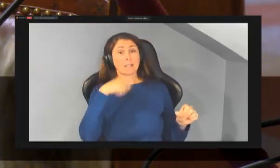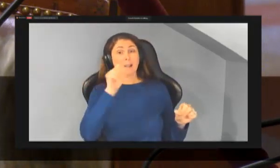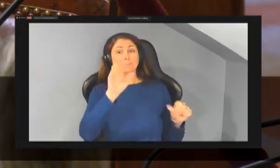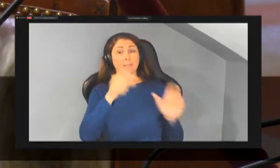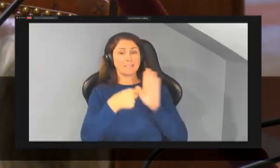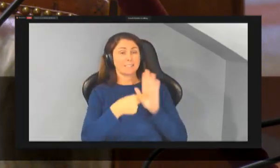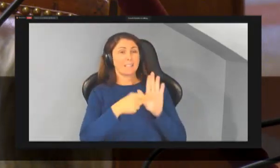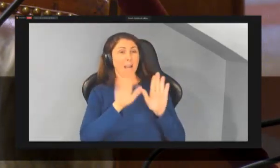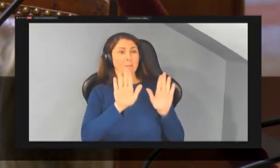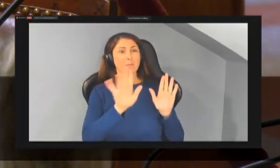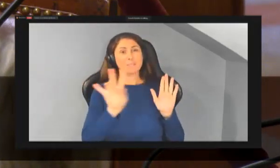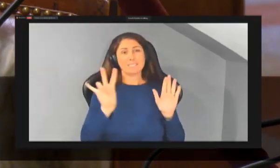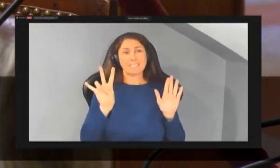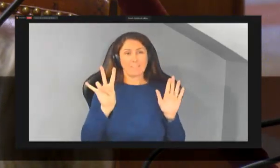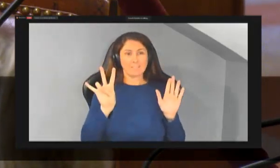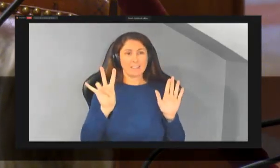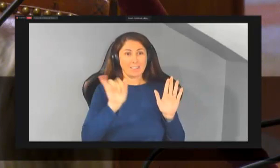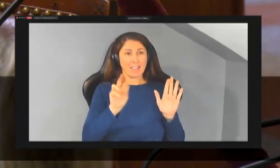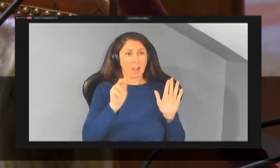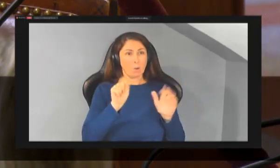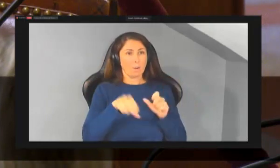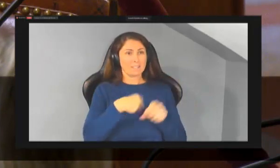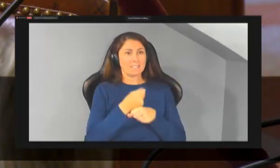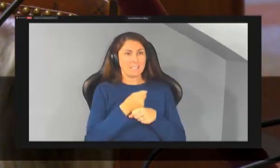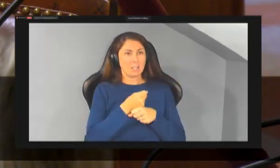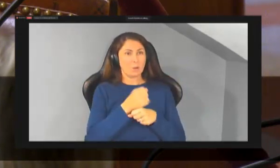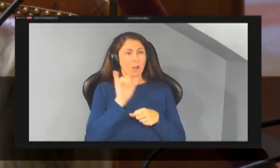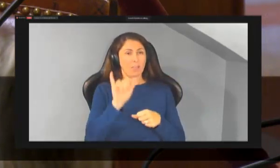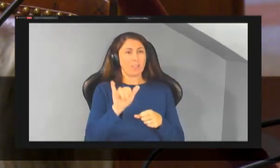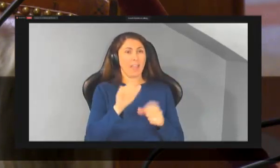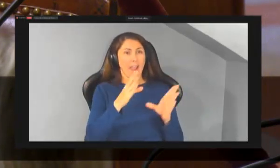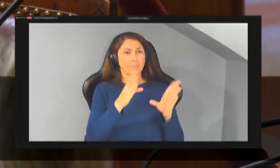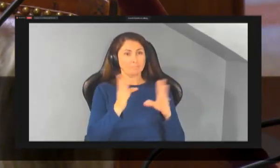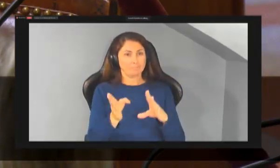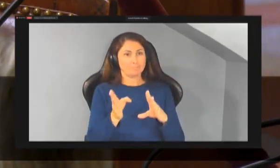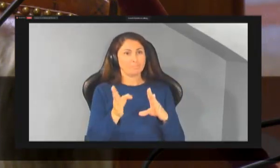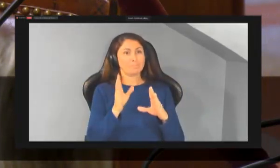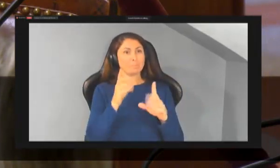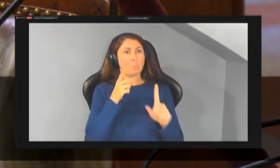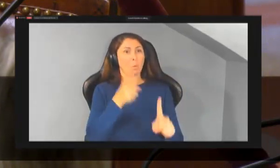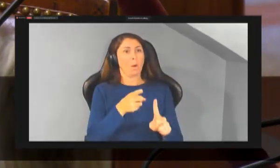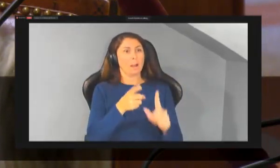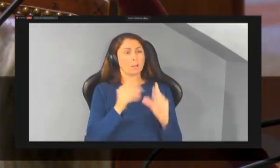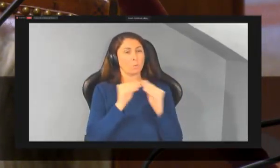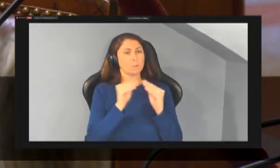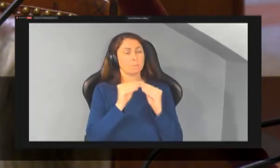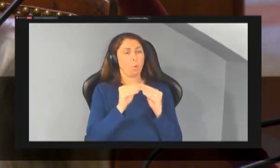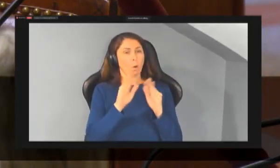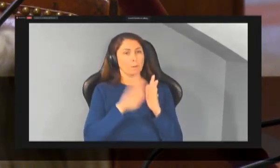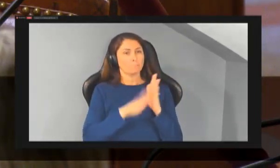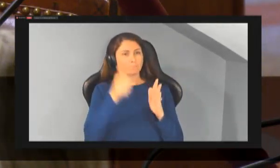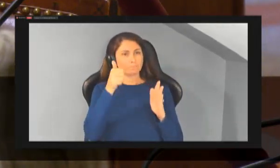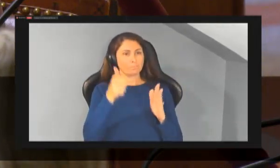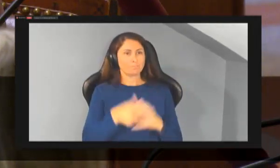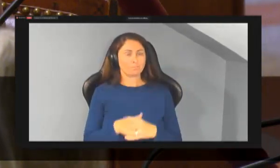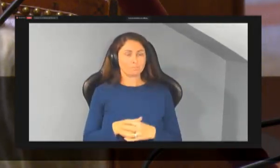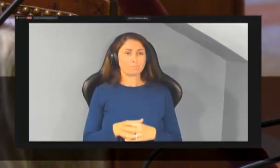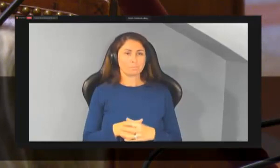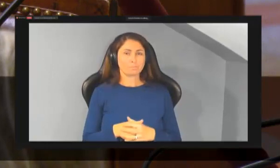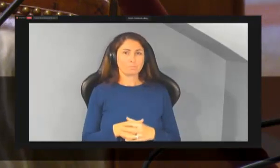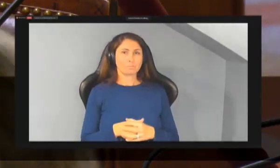7 before was that was the year that they kind of hit the tipping point where it was more cost effective. Mm-hmm. Mm-hmm.